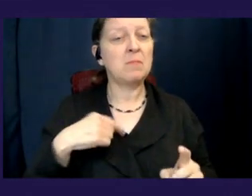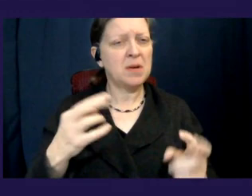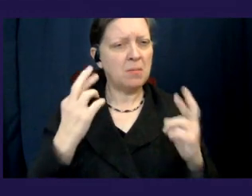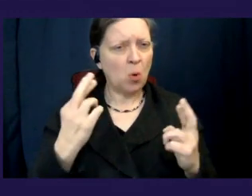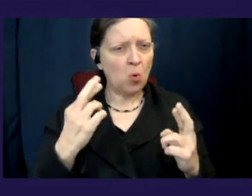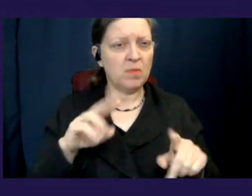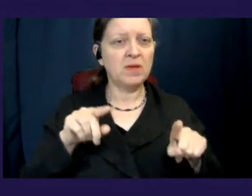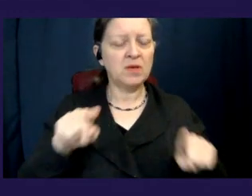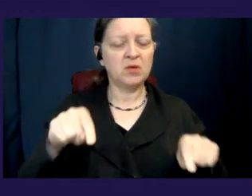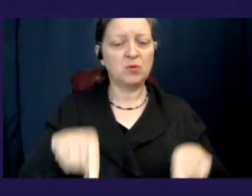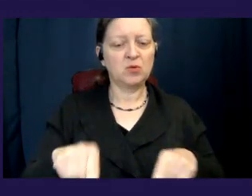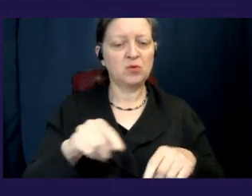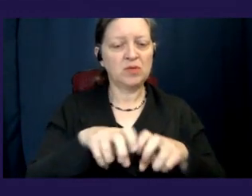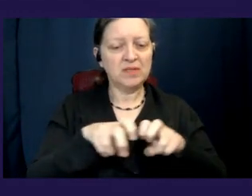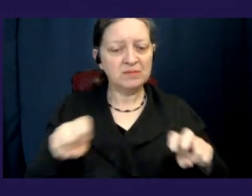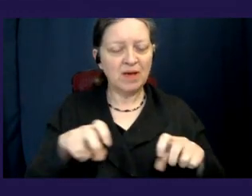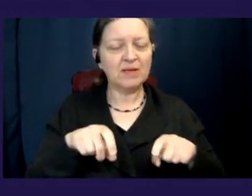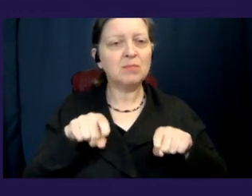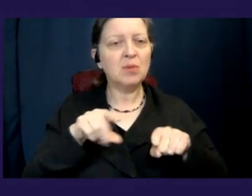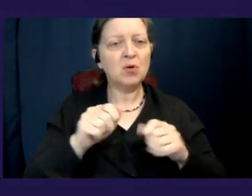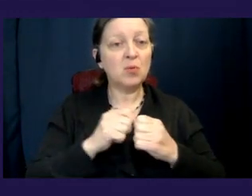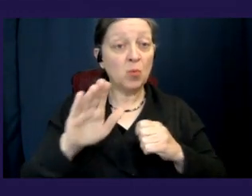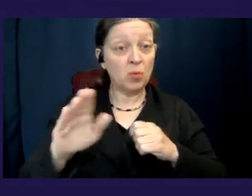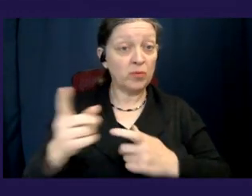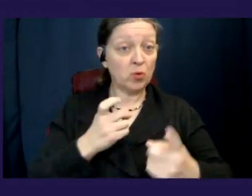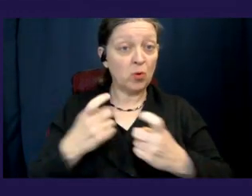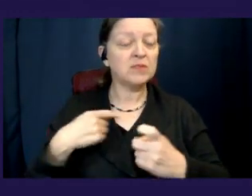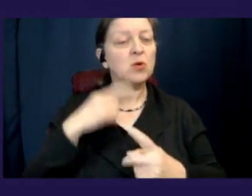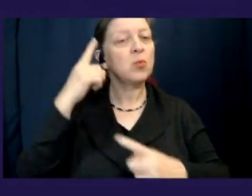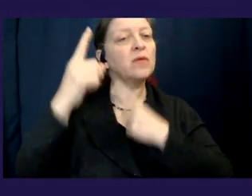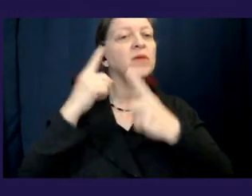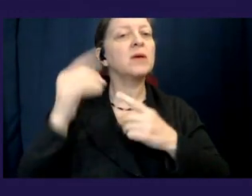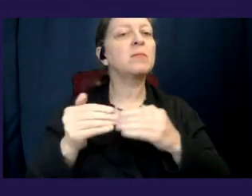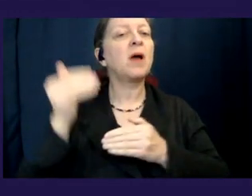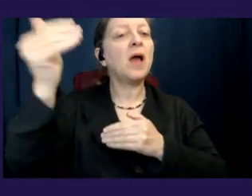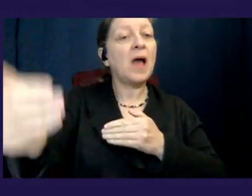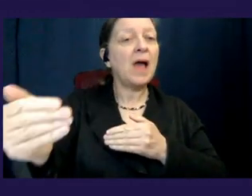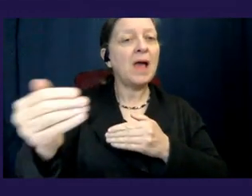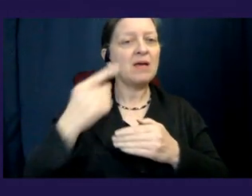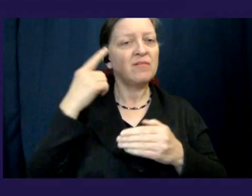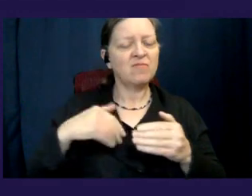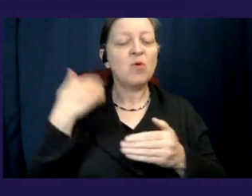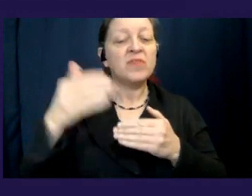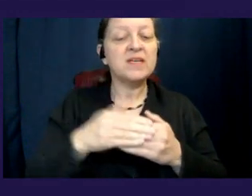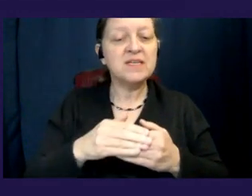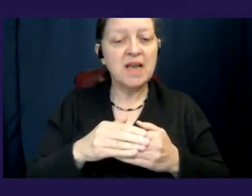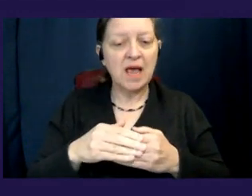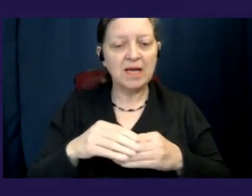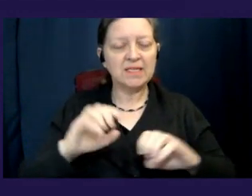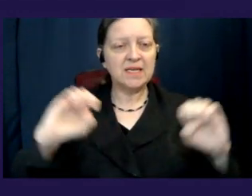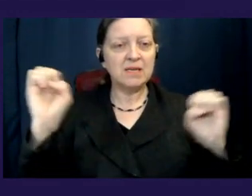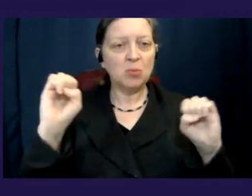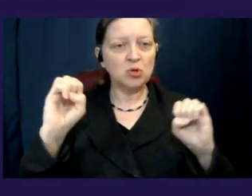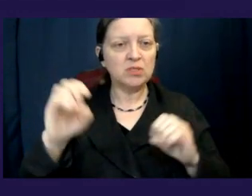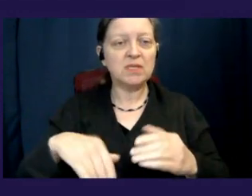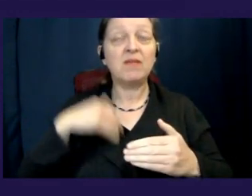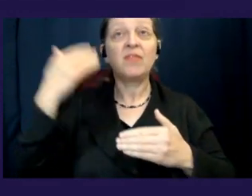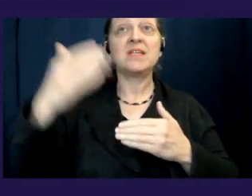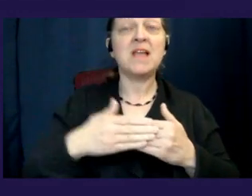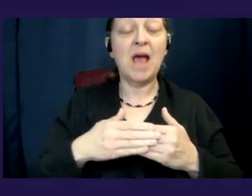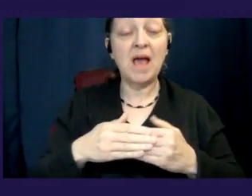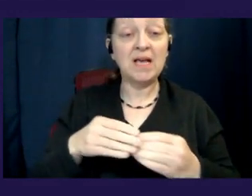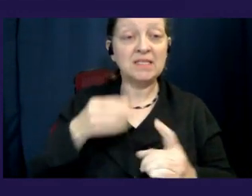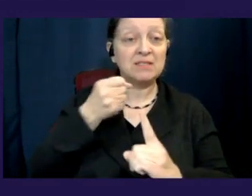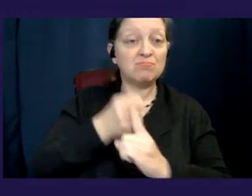questions, we'll also be thinking ahead to sort of the next outbreak, the next emergency, perhaps using some of the lessons